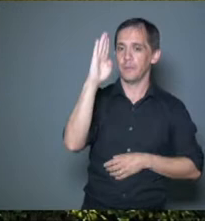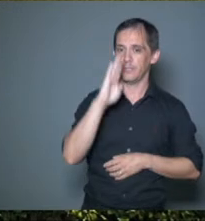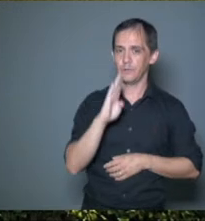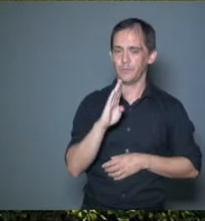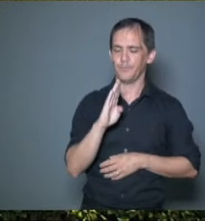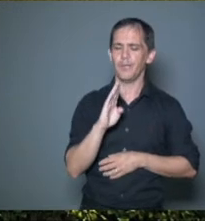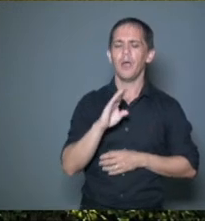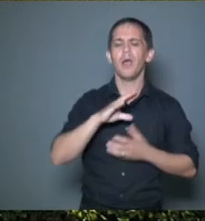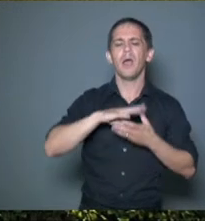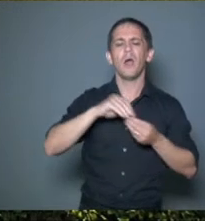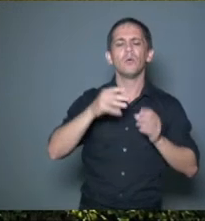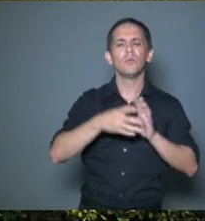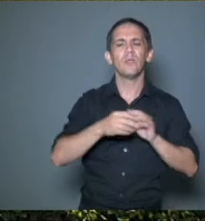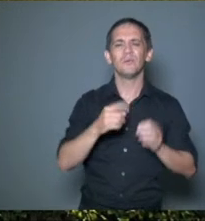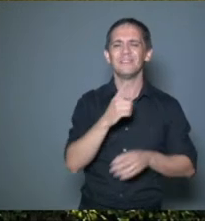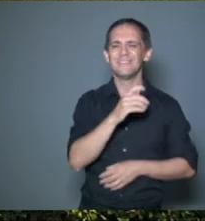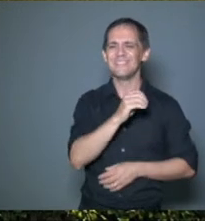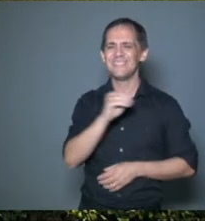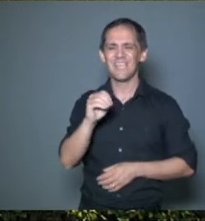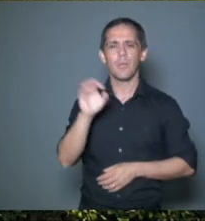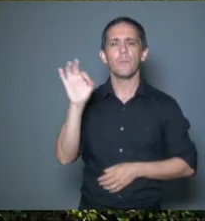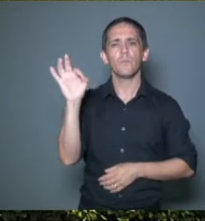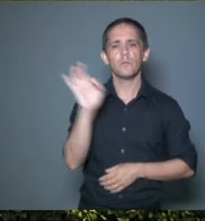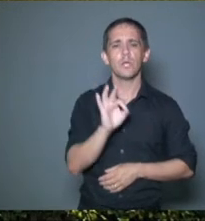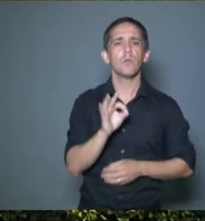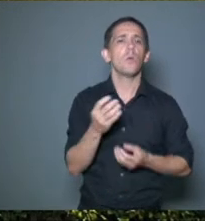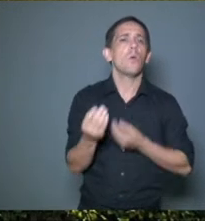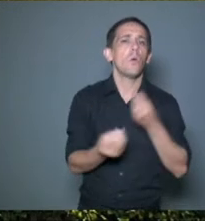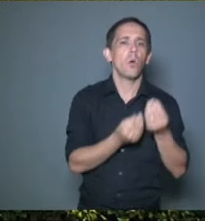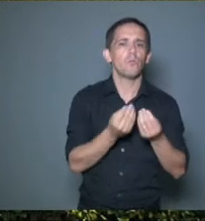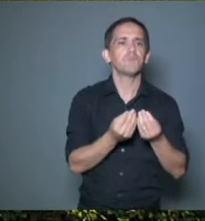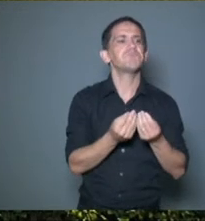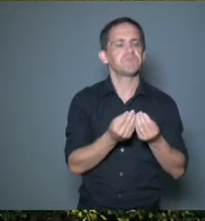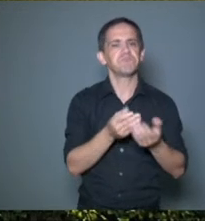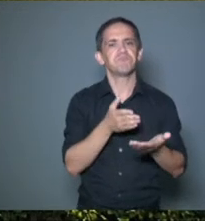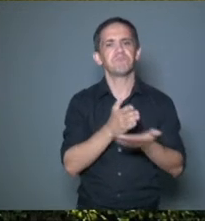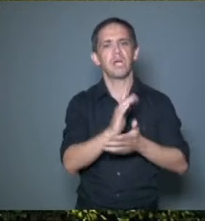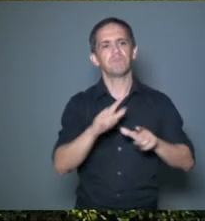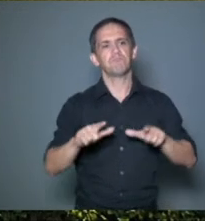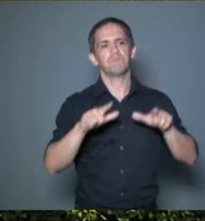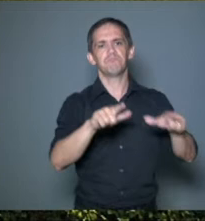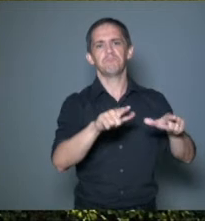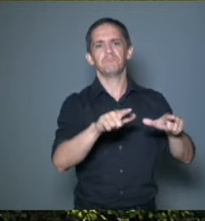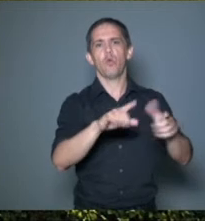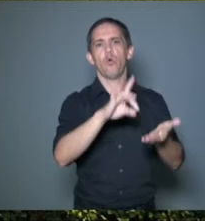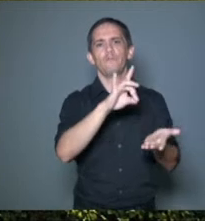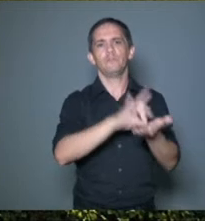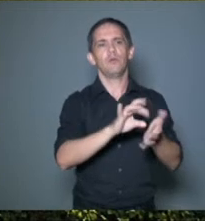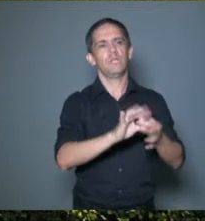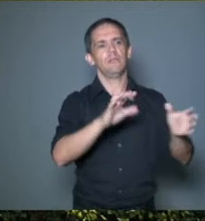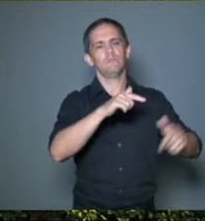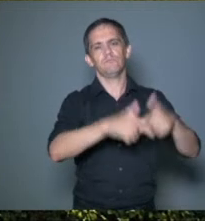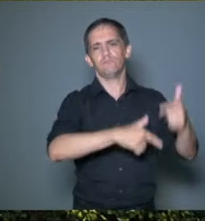Brazilian certification for Brazilian farms. So 100% of our cotton and lint is certified.